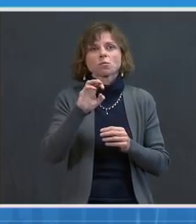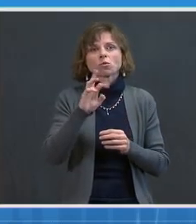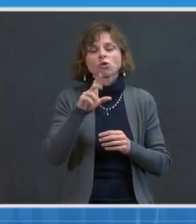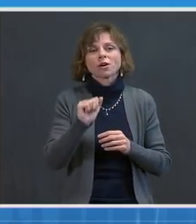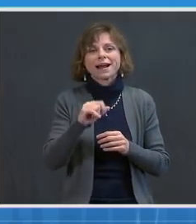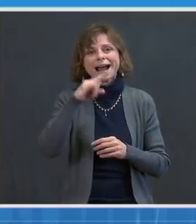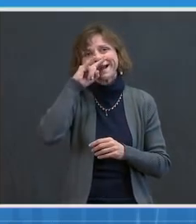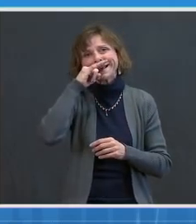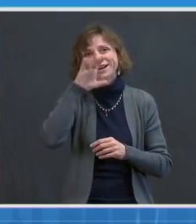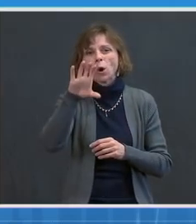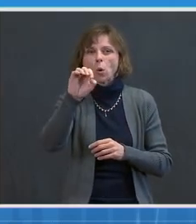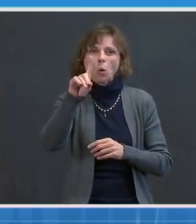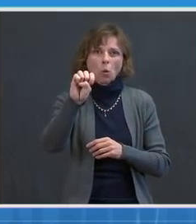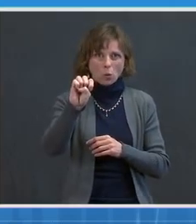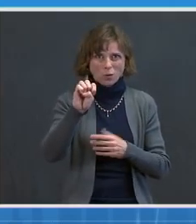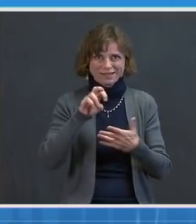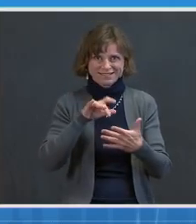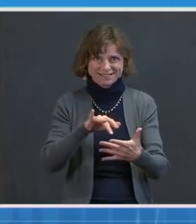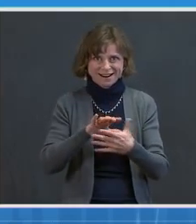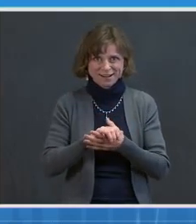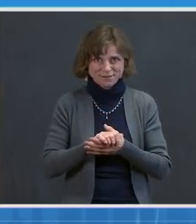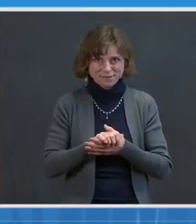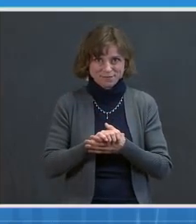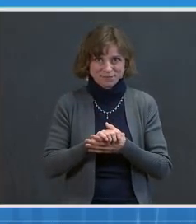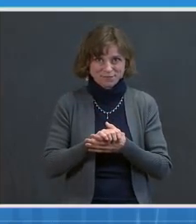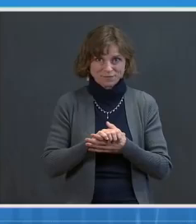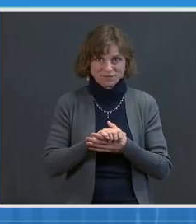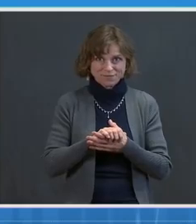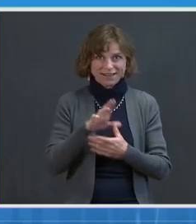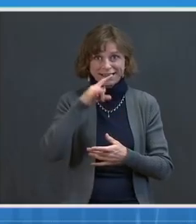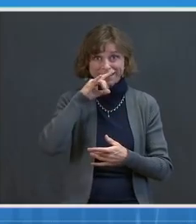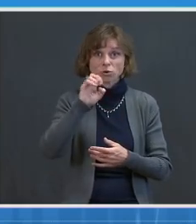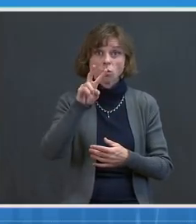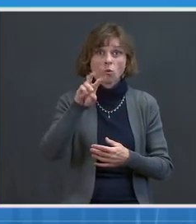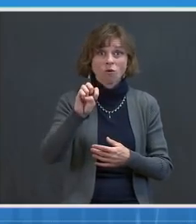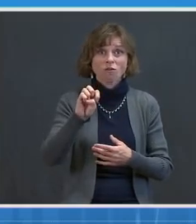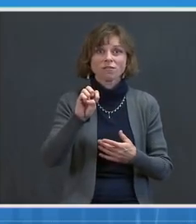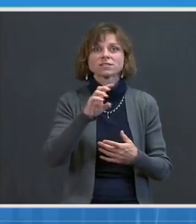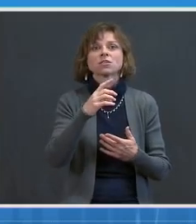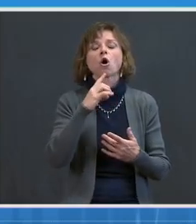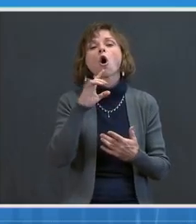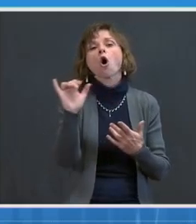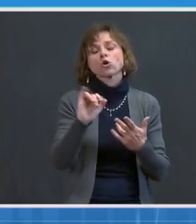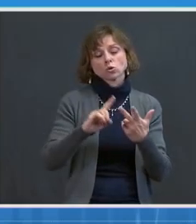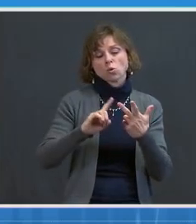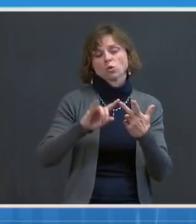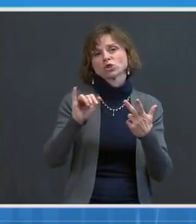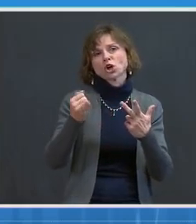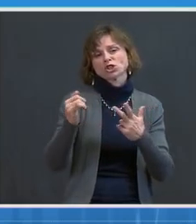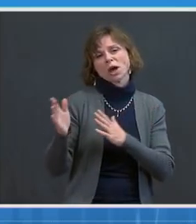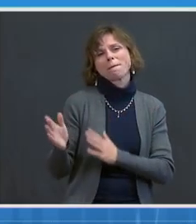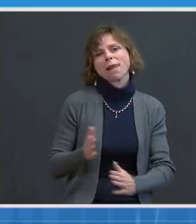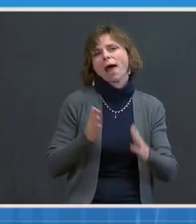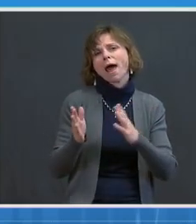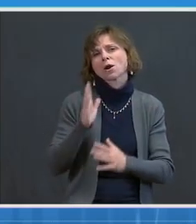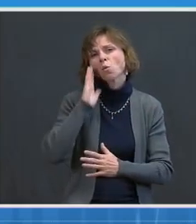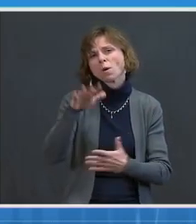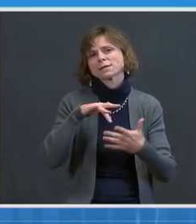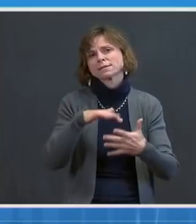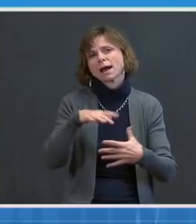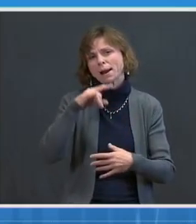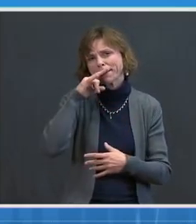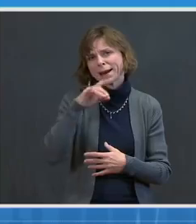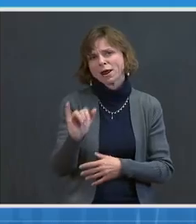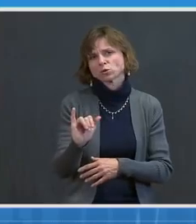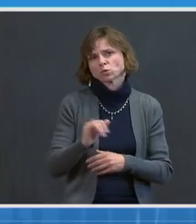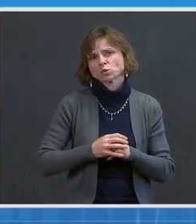Cove study. And as I mentioned previously, J&J is also planning studies in pediatrics. Next